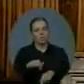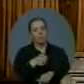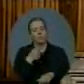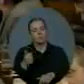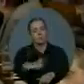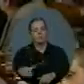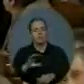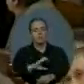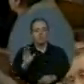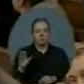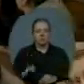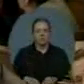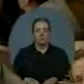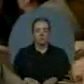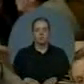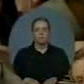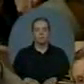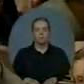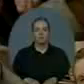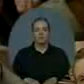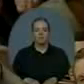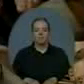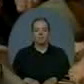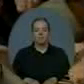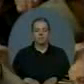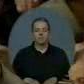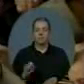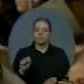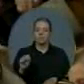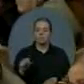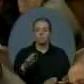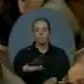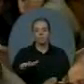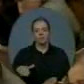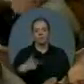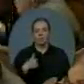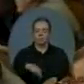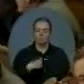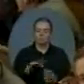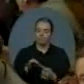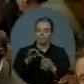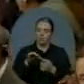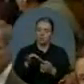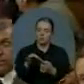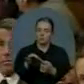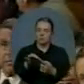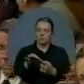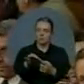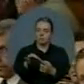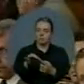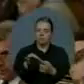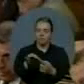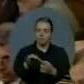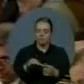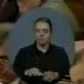Mr. Speaker, of course, we believe in a child-first policy. We believe that we have to make sure that children on reserve get